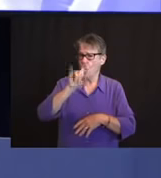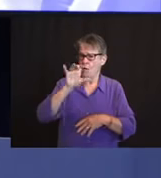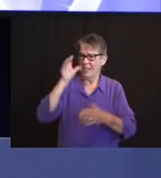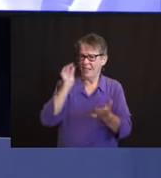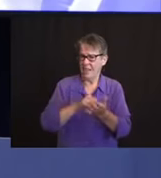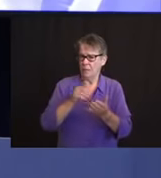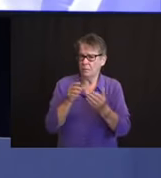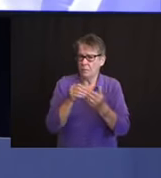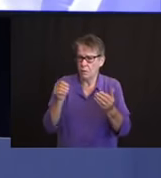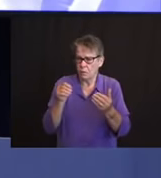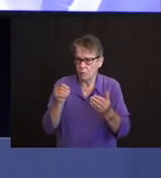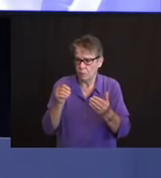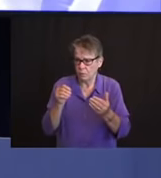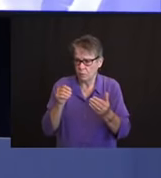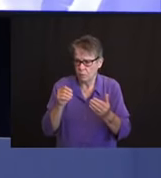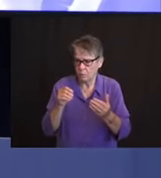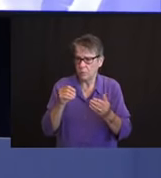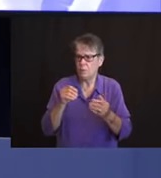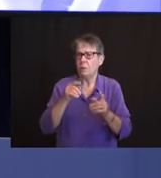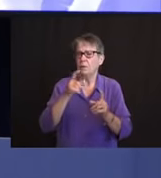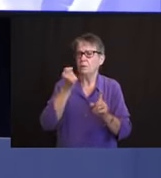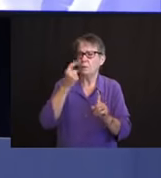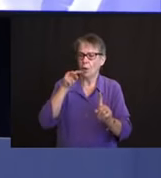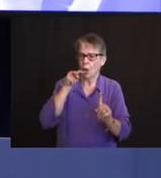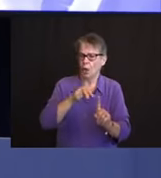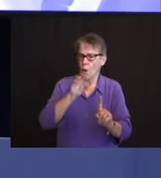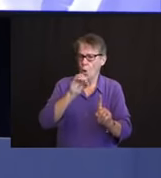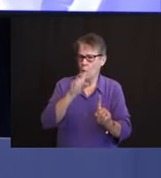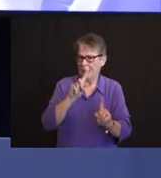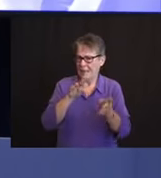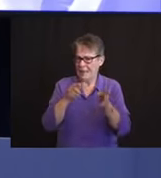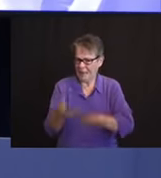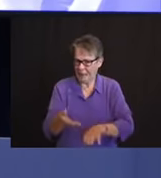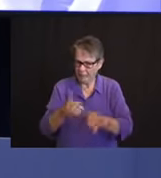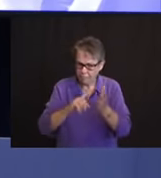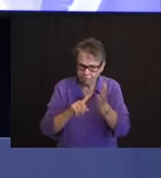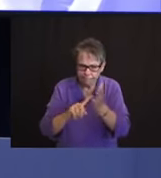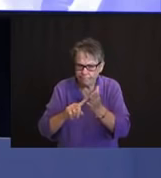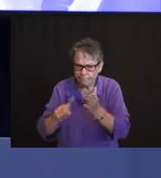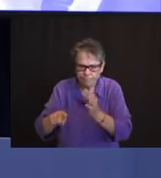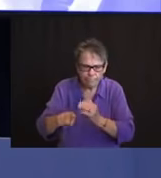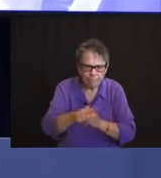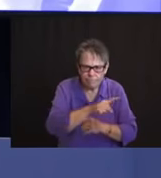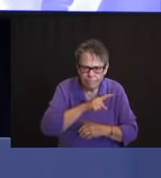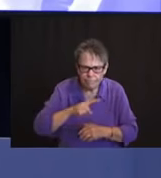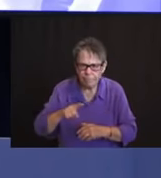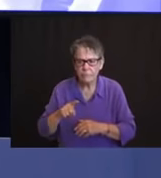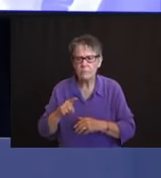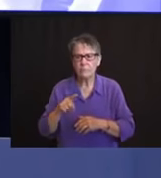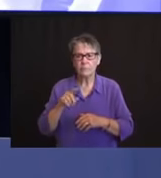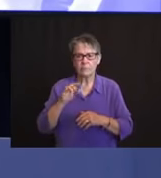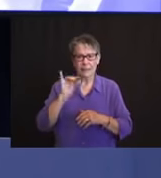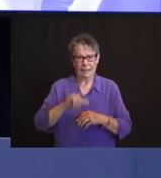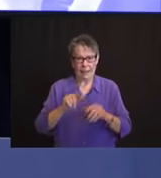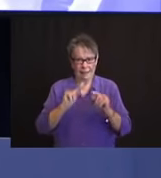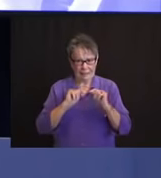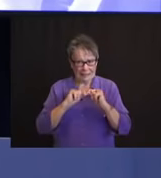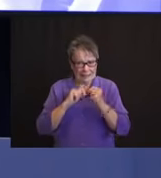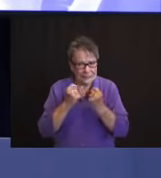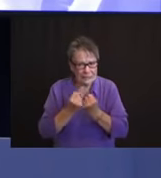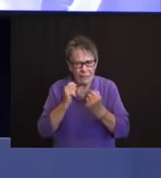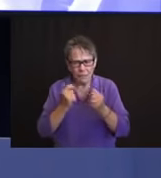data, identify regional trends, and evaluate strategies to decrease opioid deaths. When